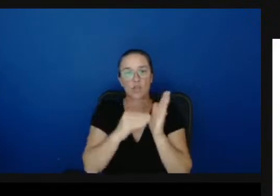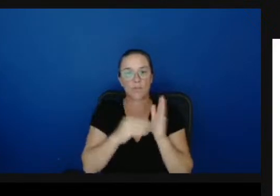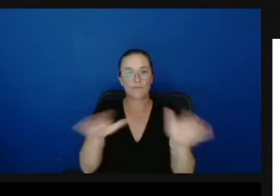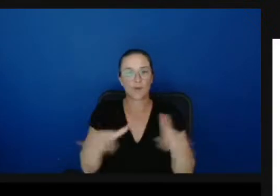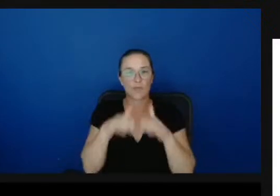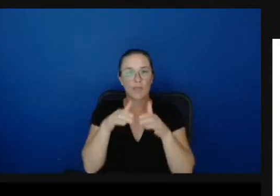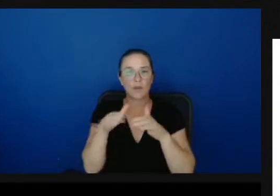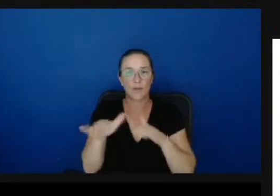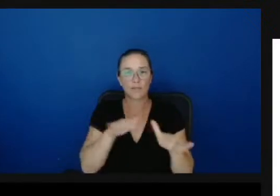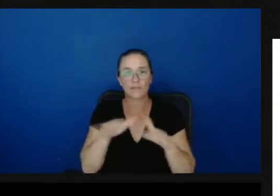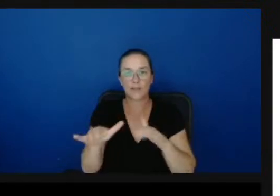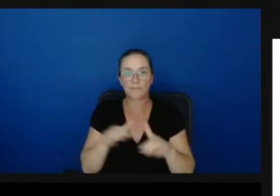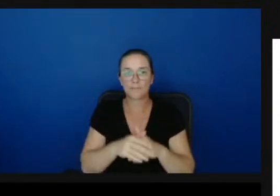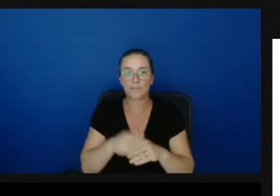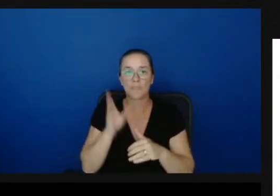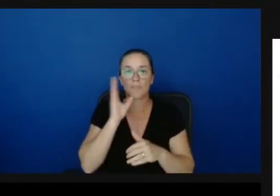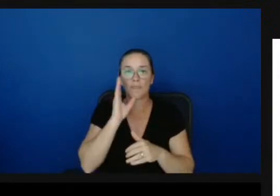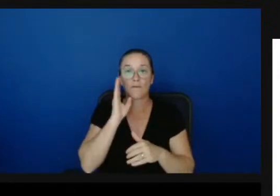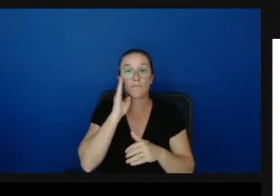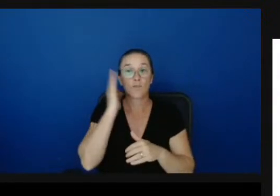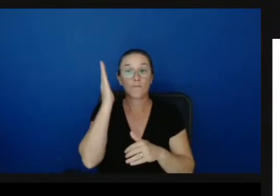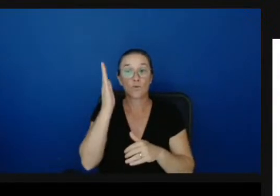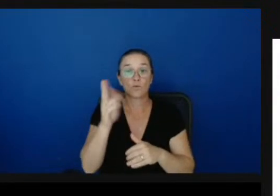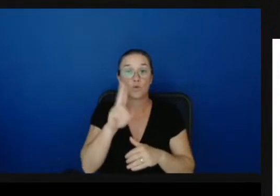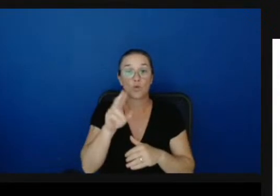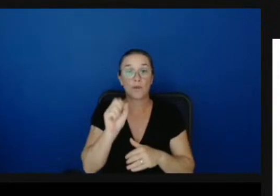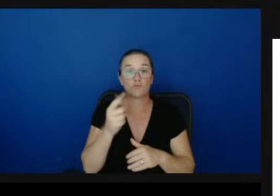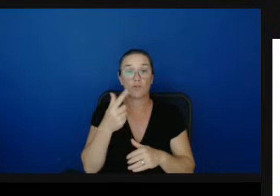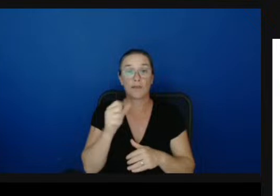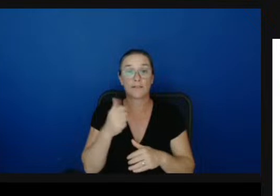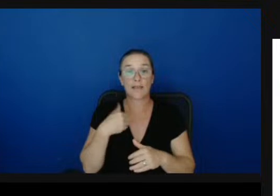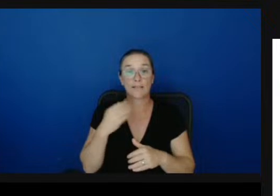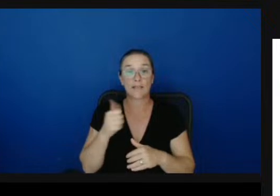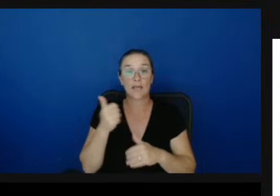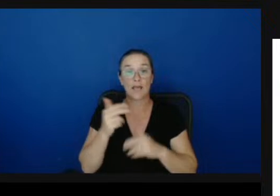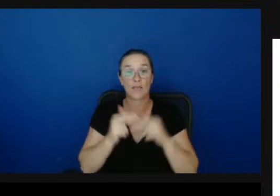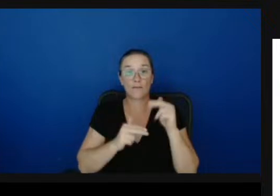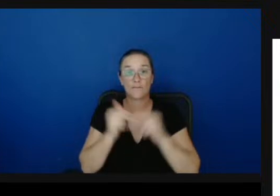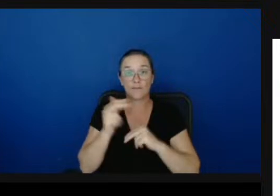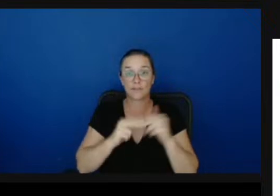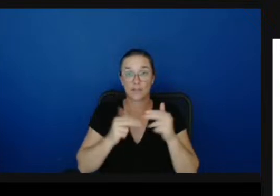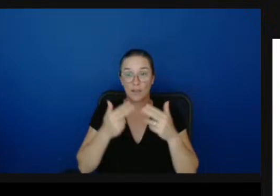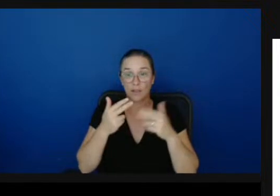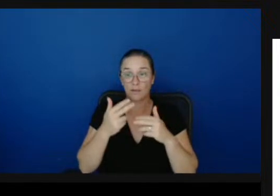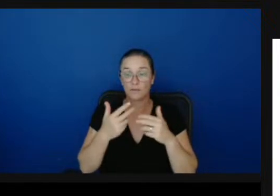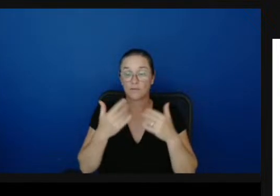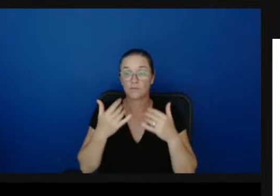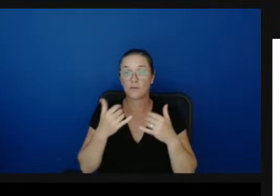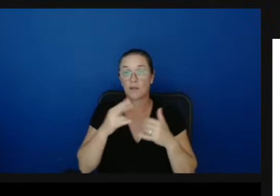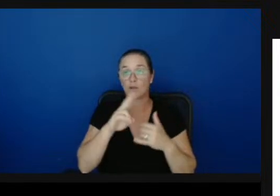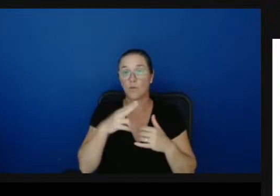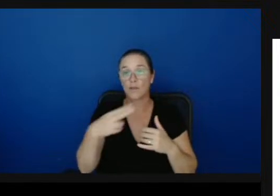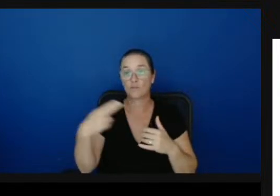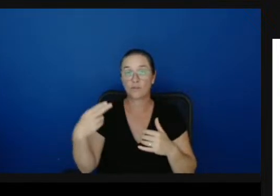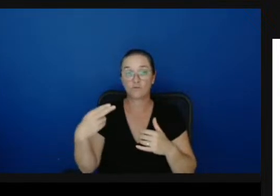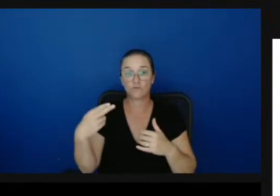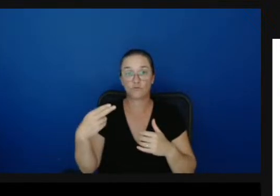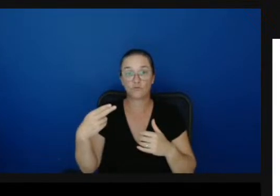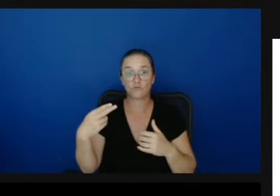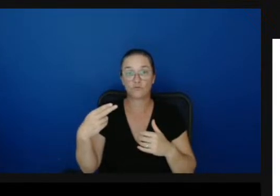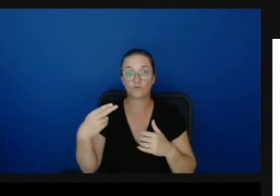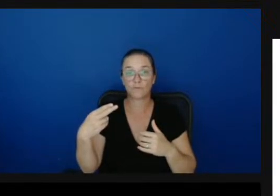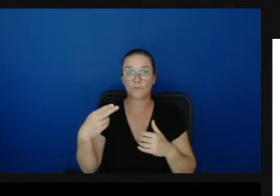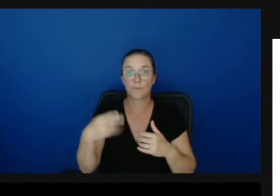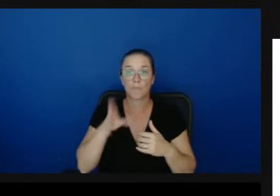For the future, the USGS has another facility under construction at University of Hawaii Hilo, which